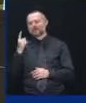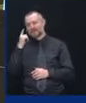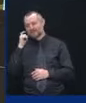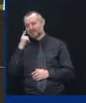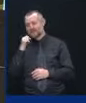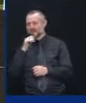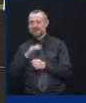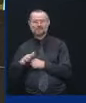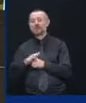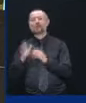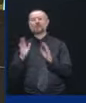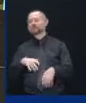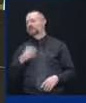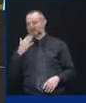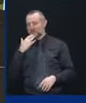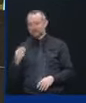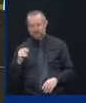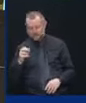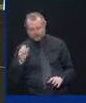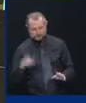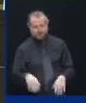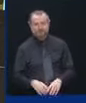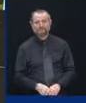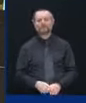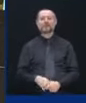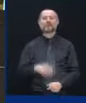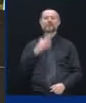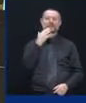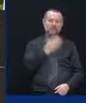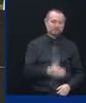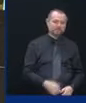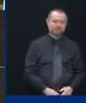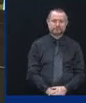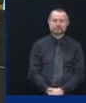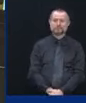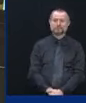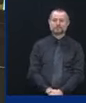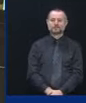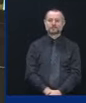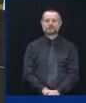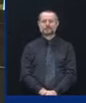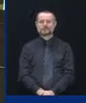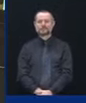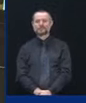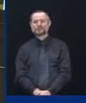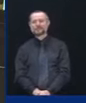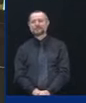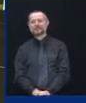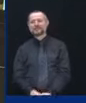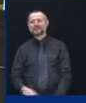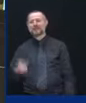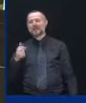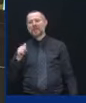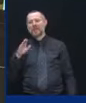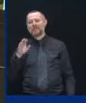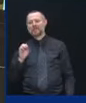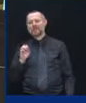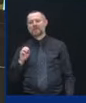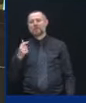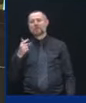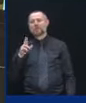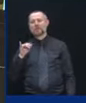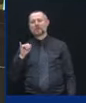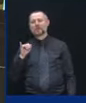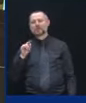Thank you, Marcia. Next question, operator. Thank you, Governor. Next up, we have Gabe Gutierrez of